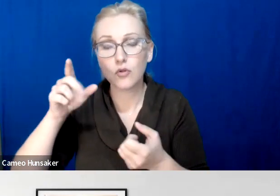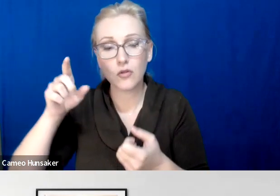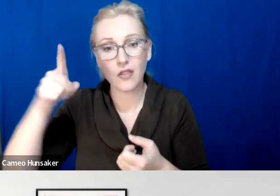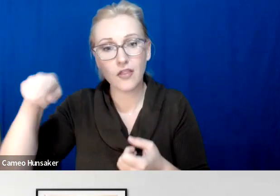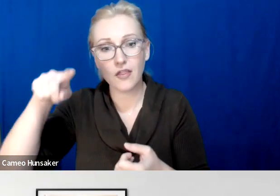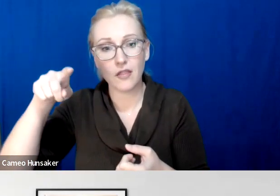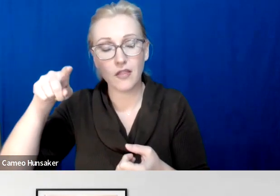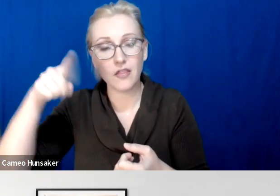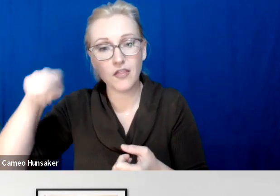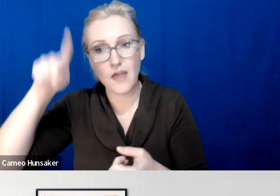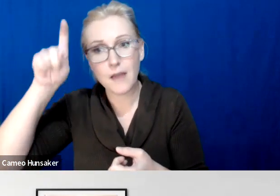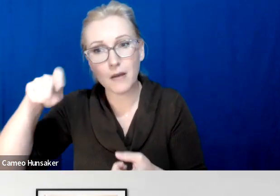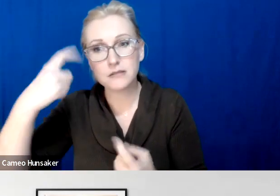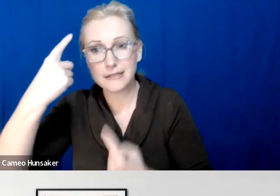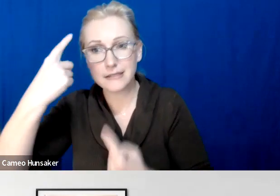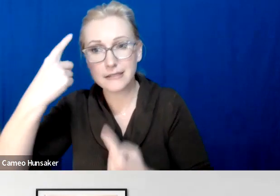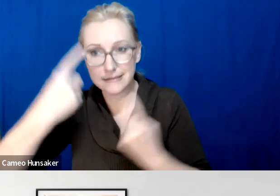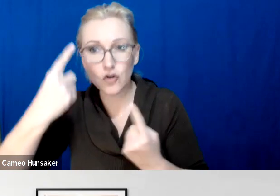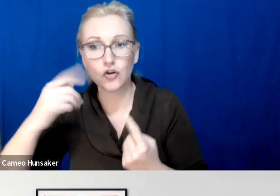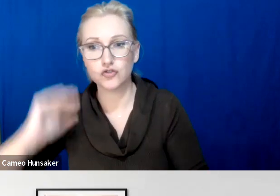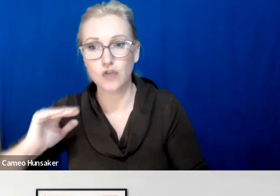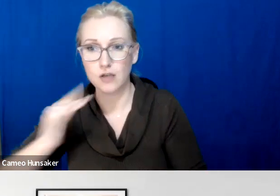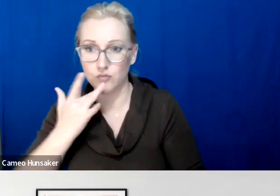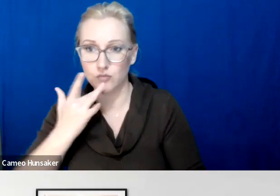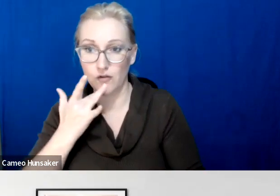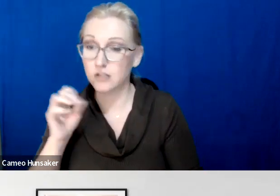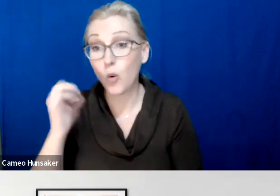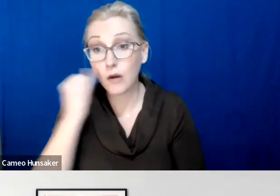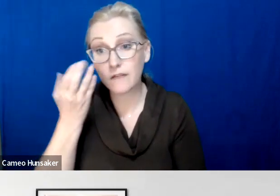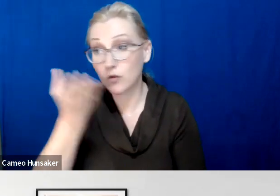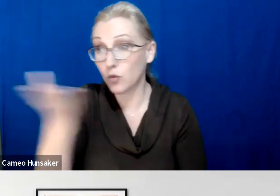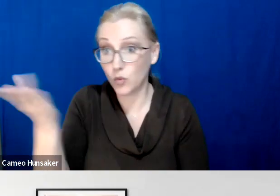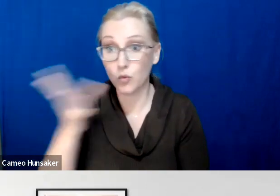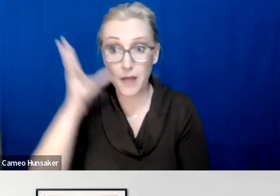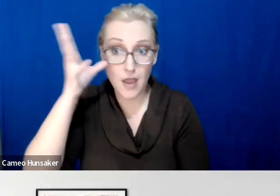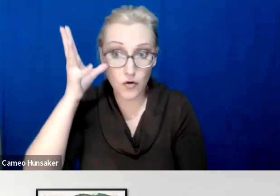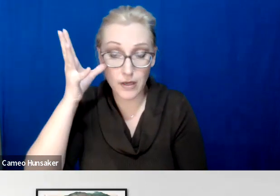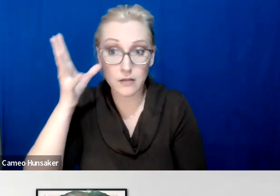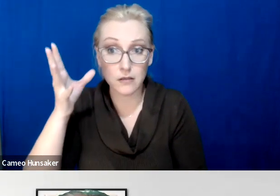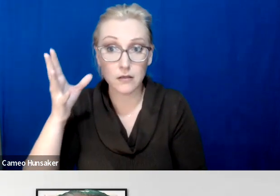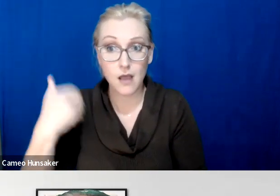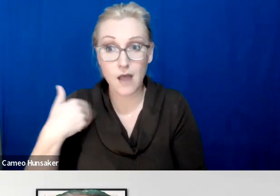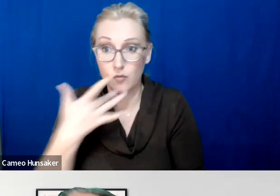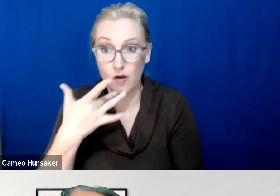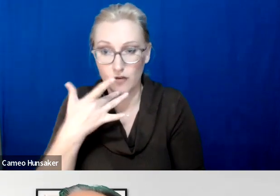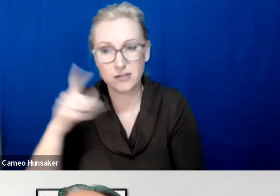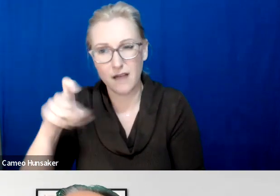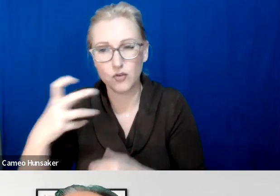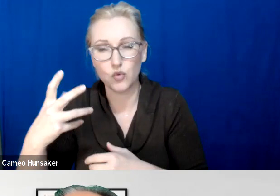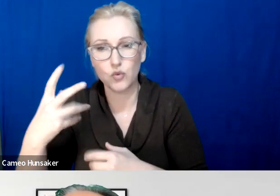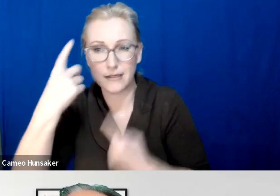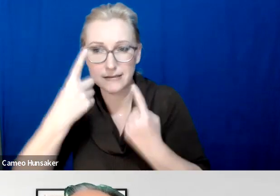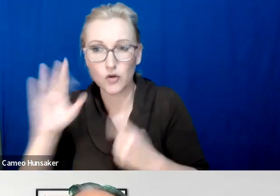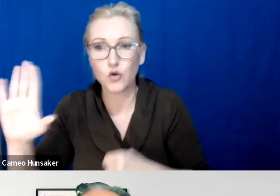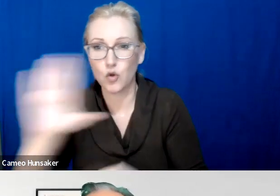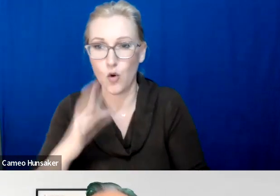it involves your preference, either your child's preference, or if you're deciding for them as their parent, your preference. So that's one important piece